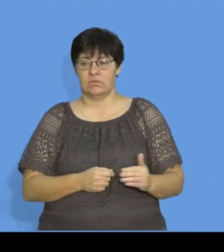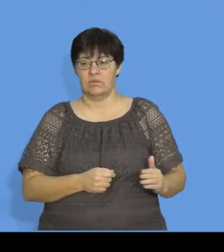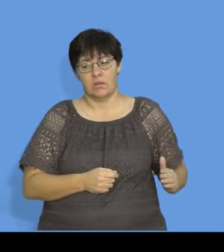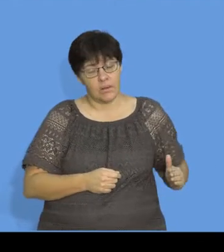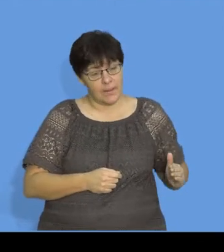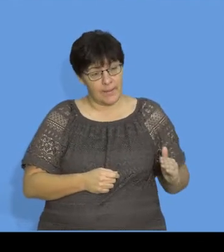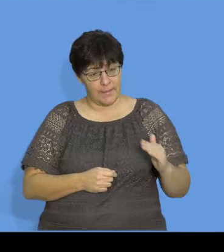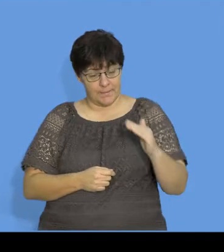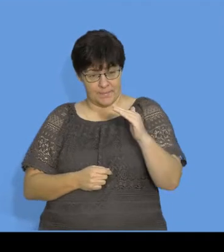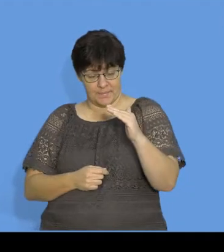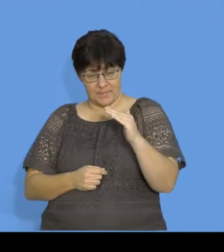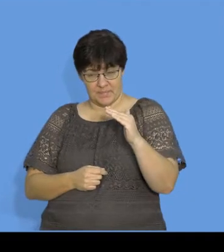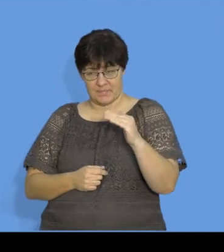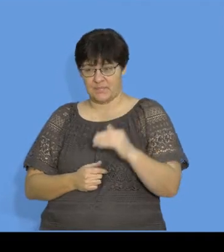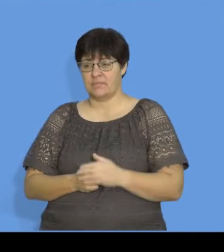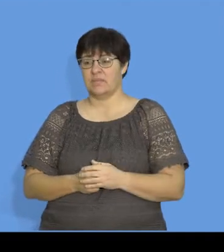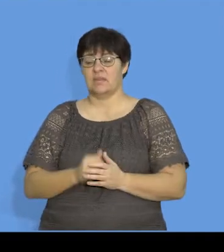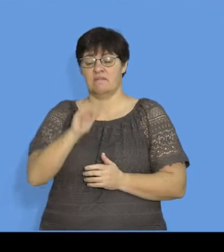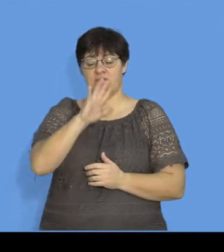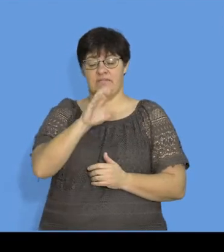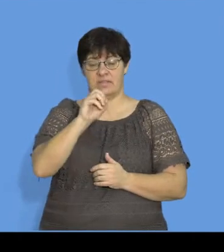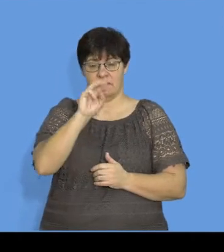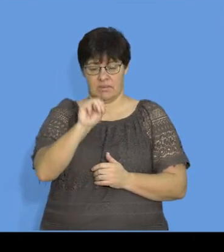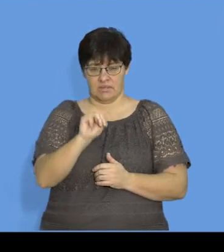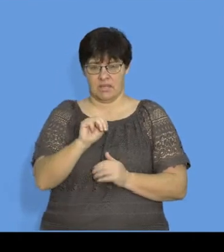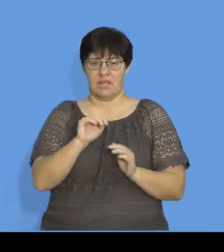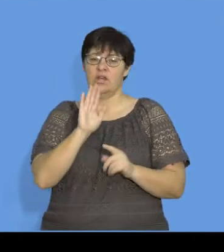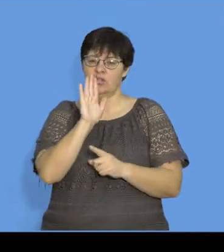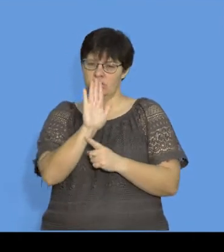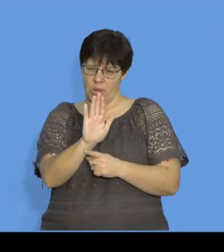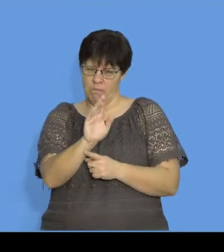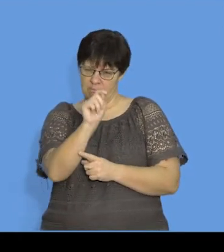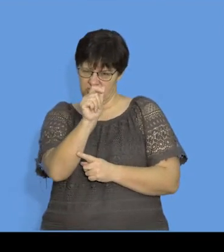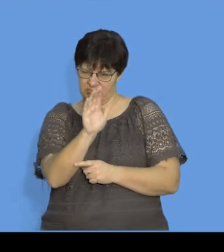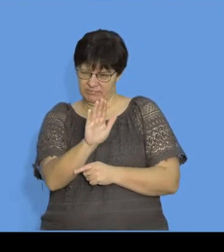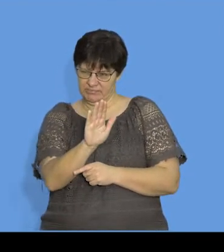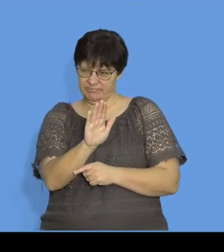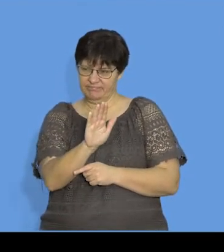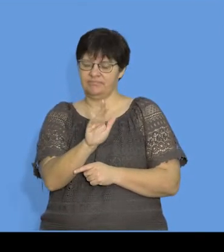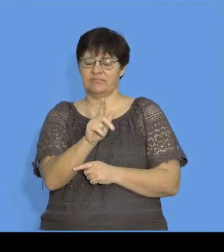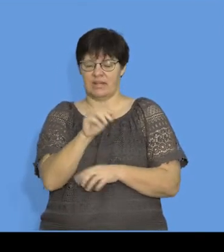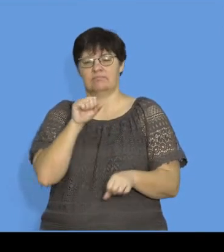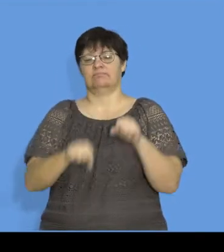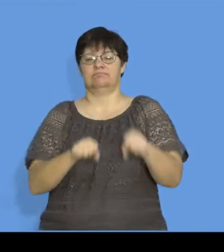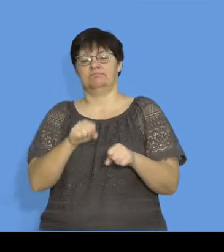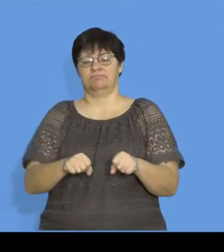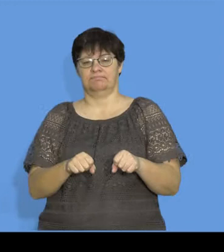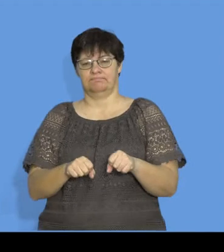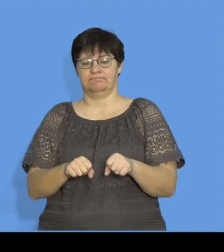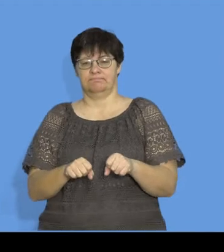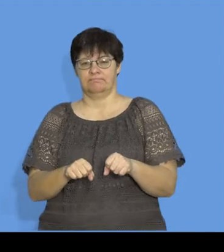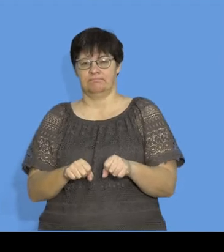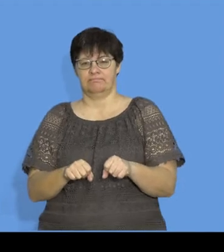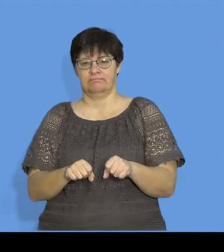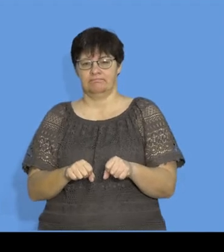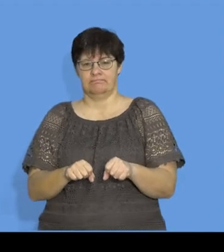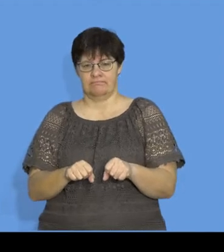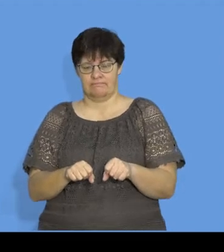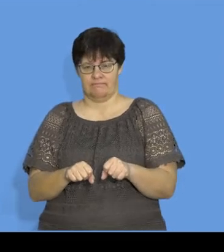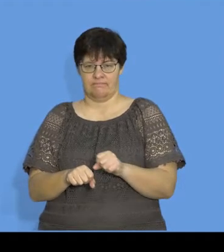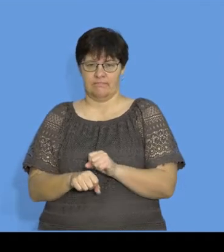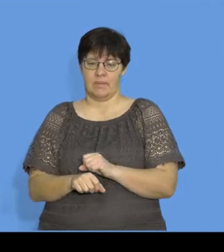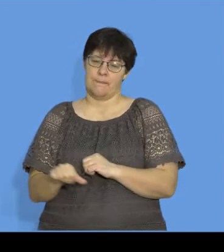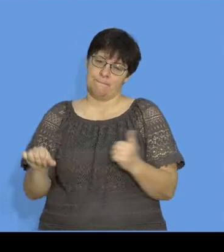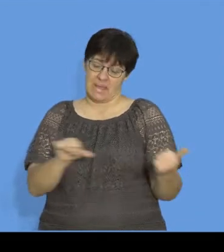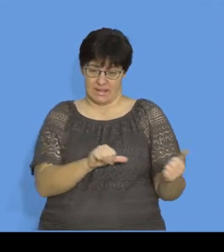moves 50 meters, then he stops for a little bit, and then he goes 50 meters